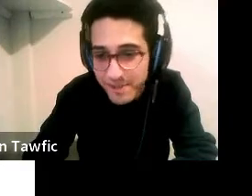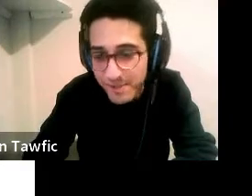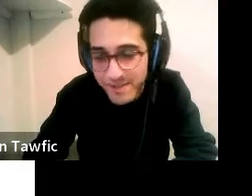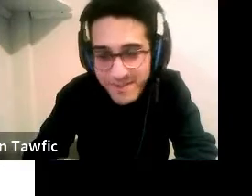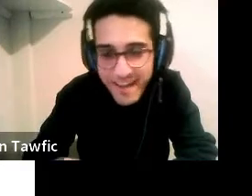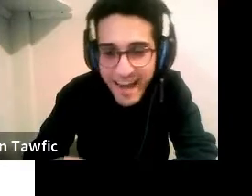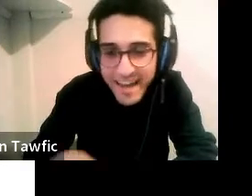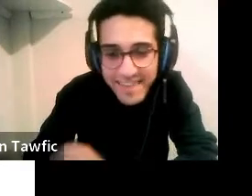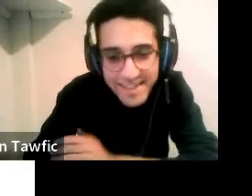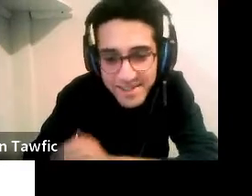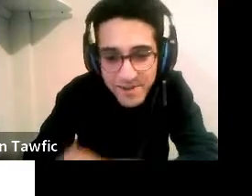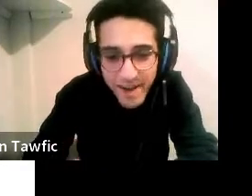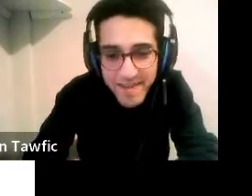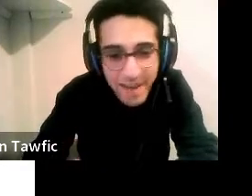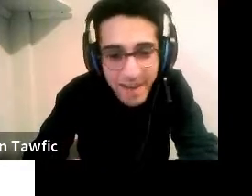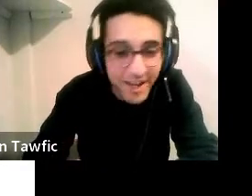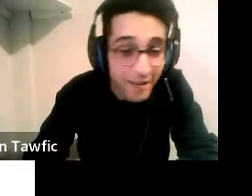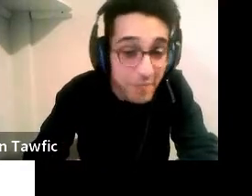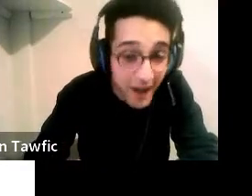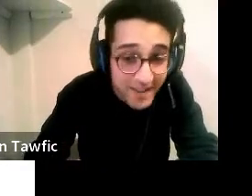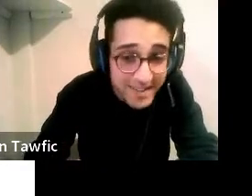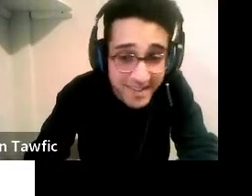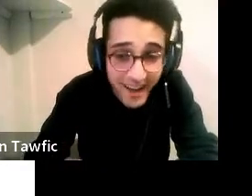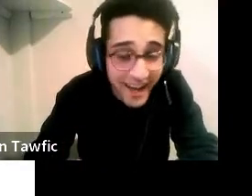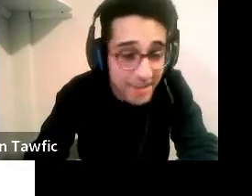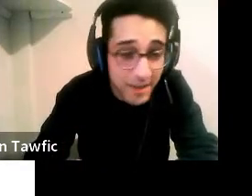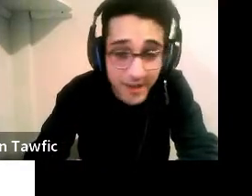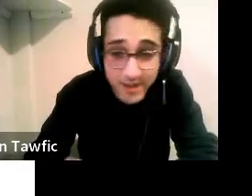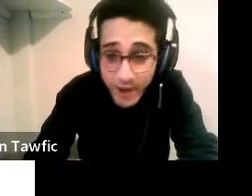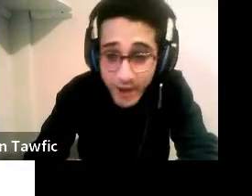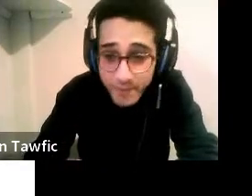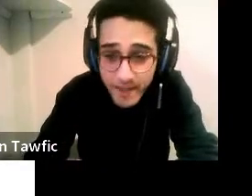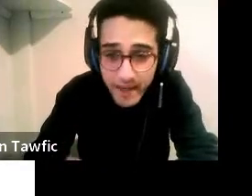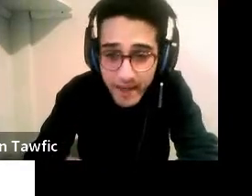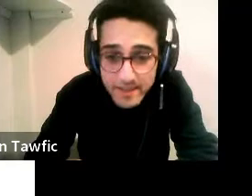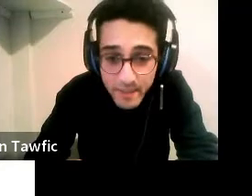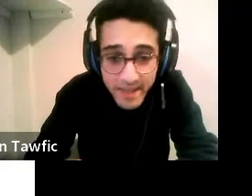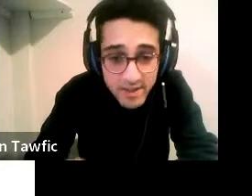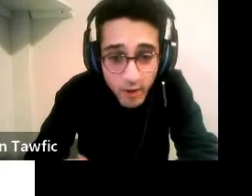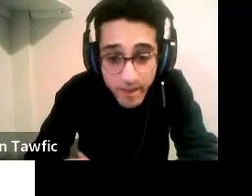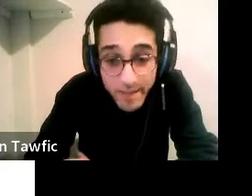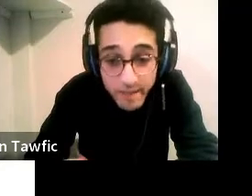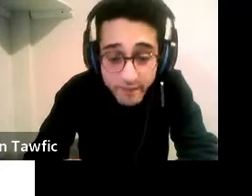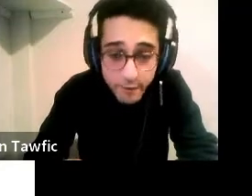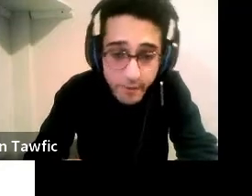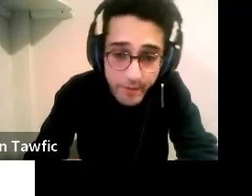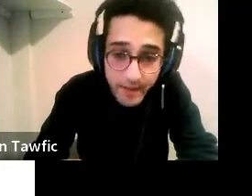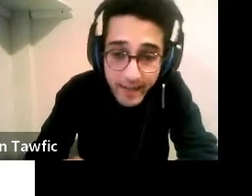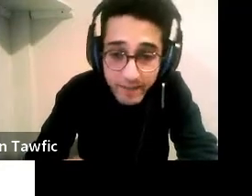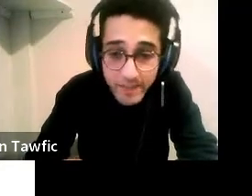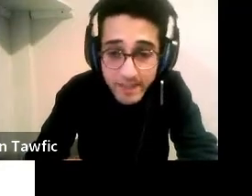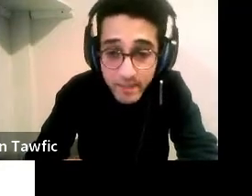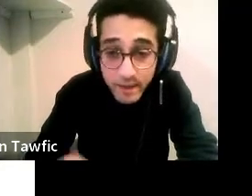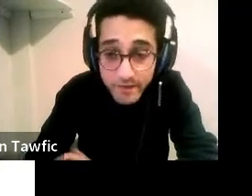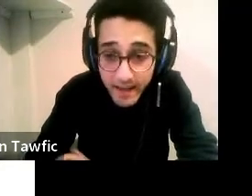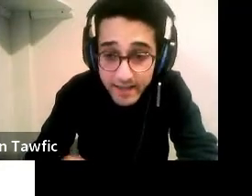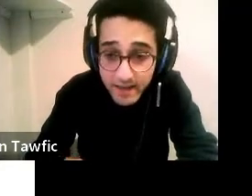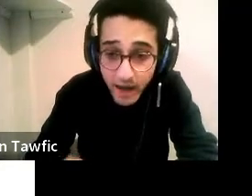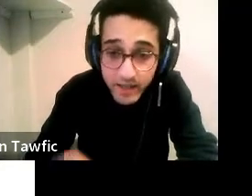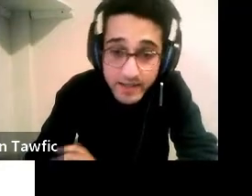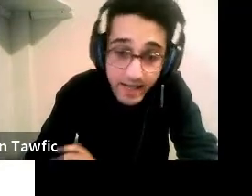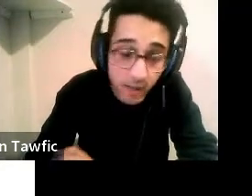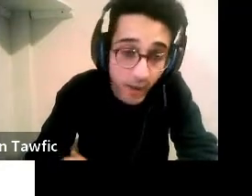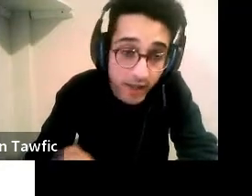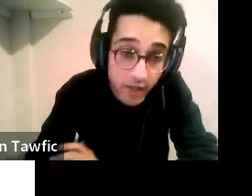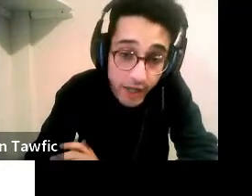it, which was, "They described how much I love plants and that I had plants at home. To me, it's quite meaningful. They gave me something of theirs